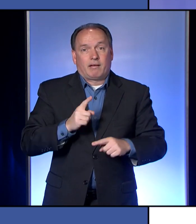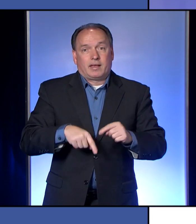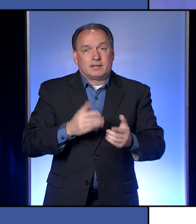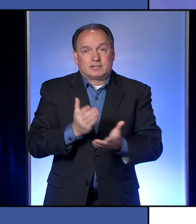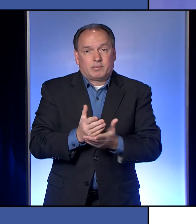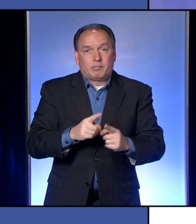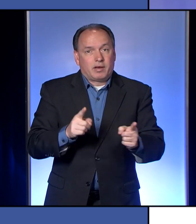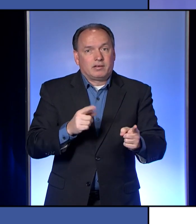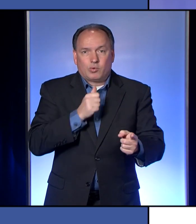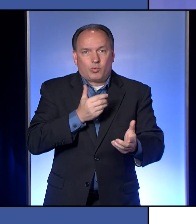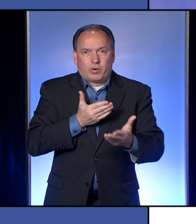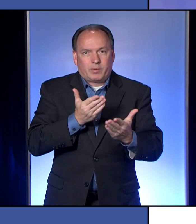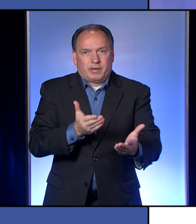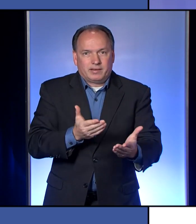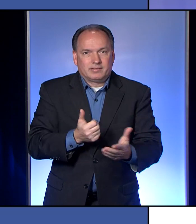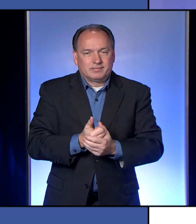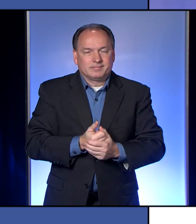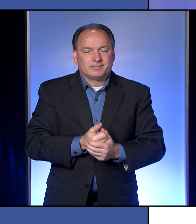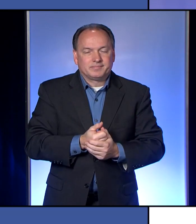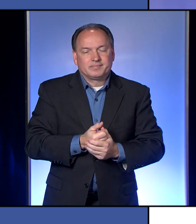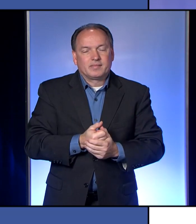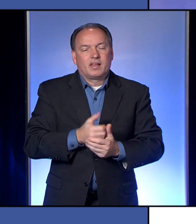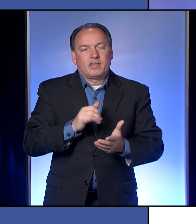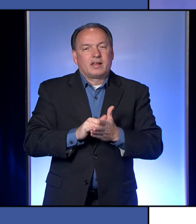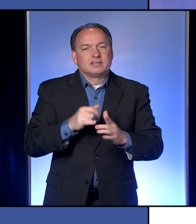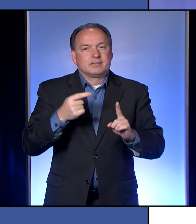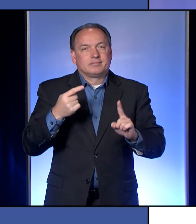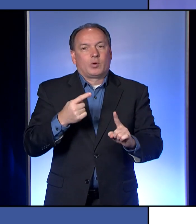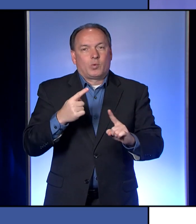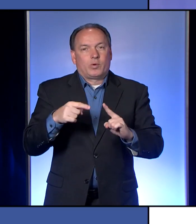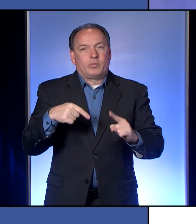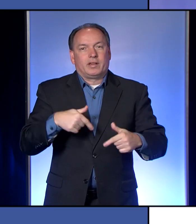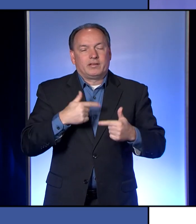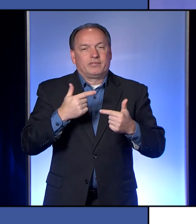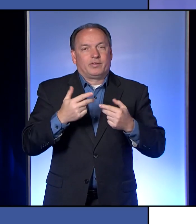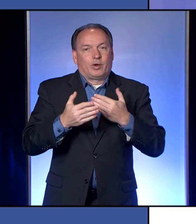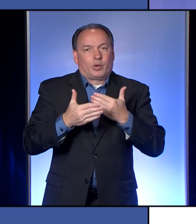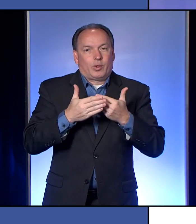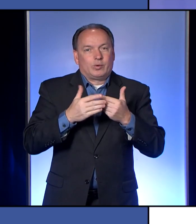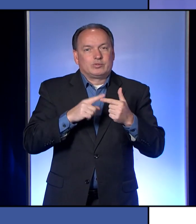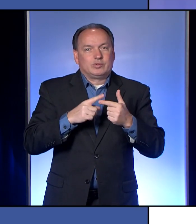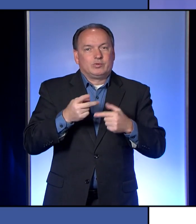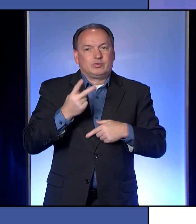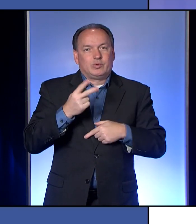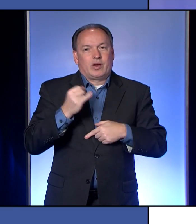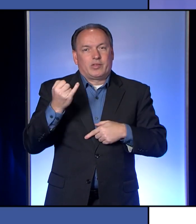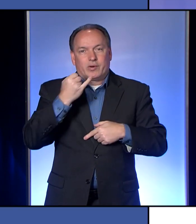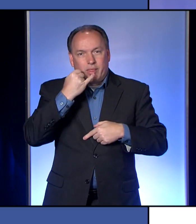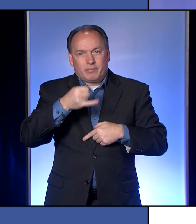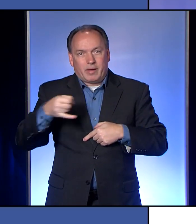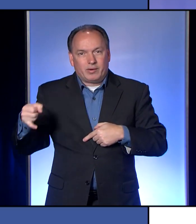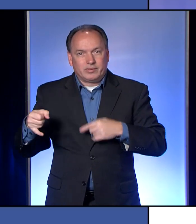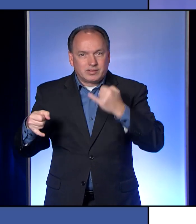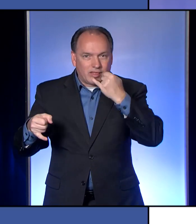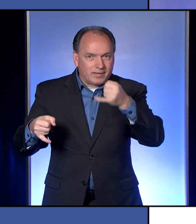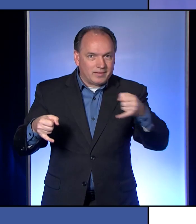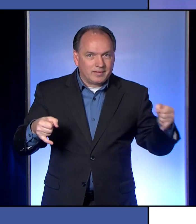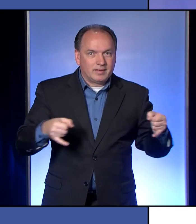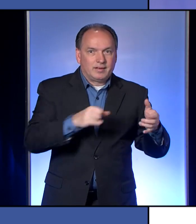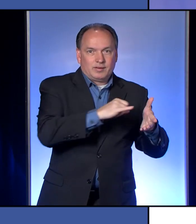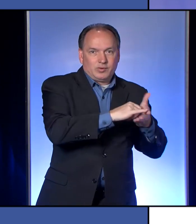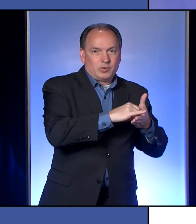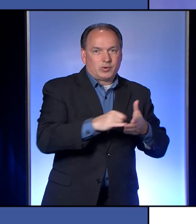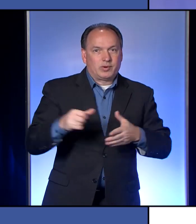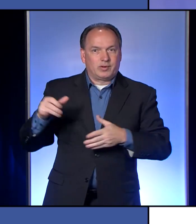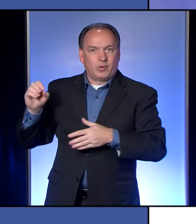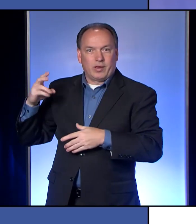all. But that's what it is when you live close to two other boundaries that were made by someone way long